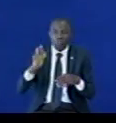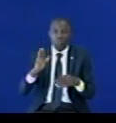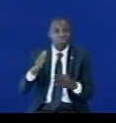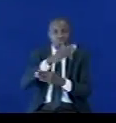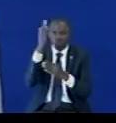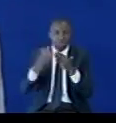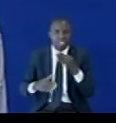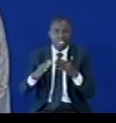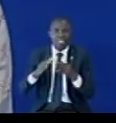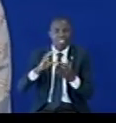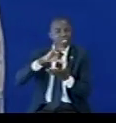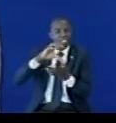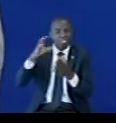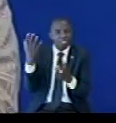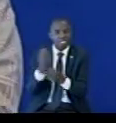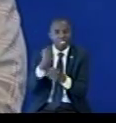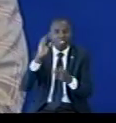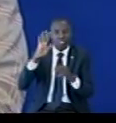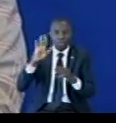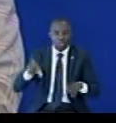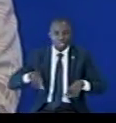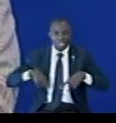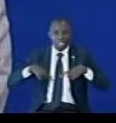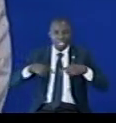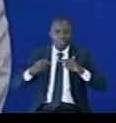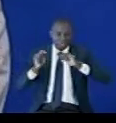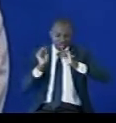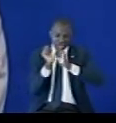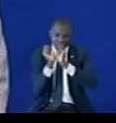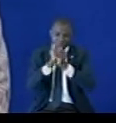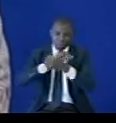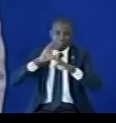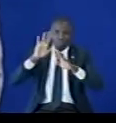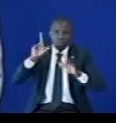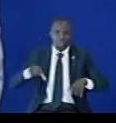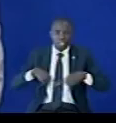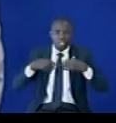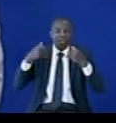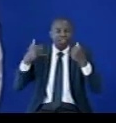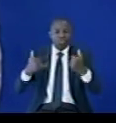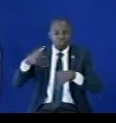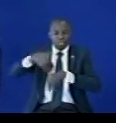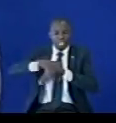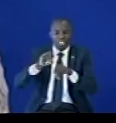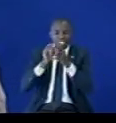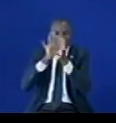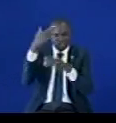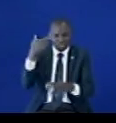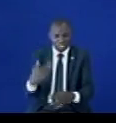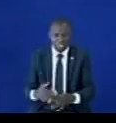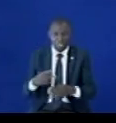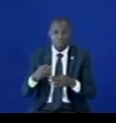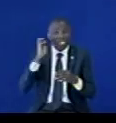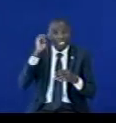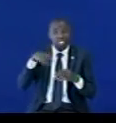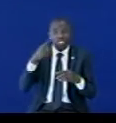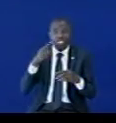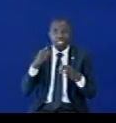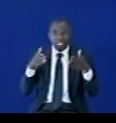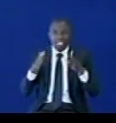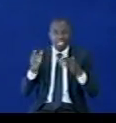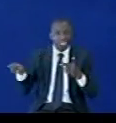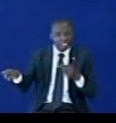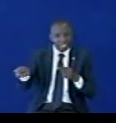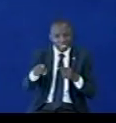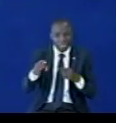totally take your life. It will transform your life tonight in Jesus' name. He said, yeah, let